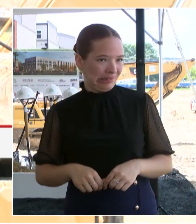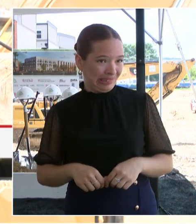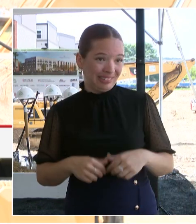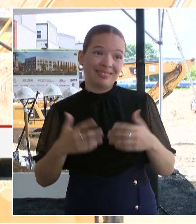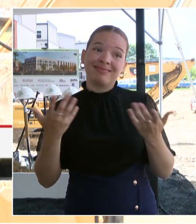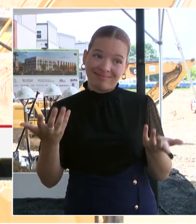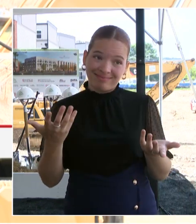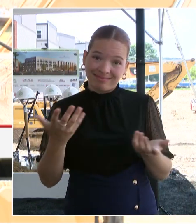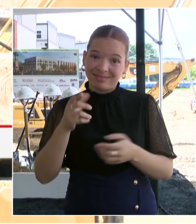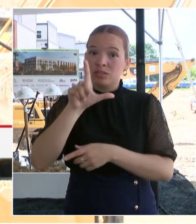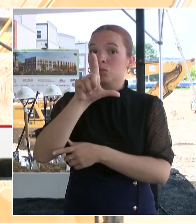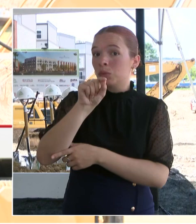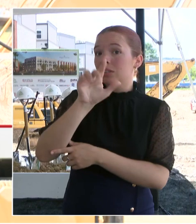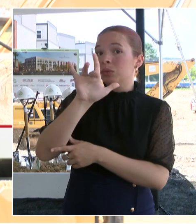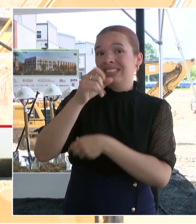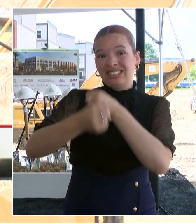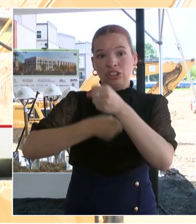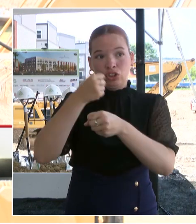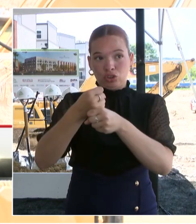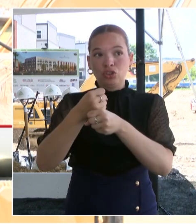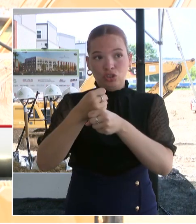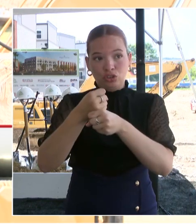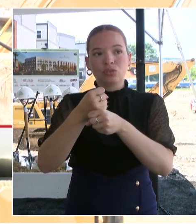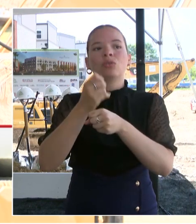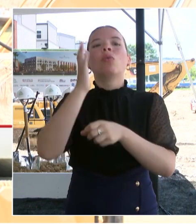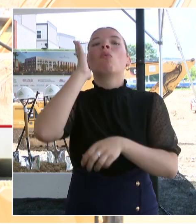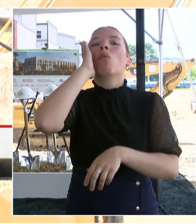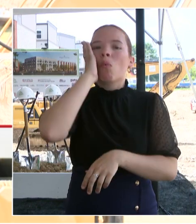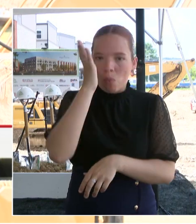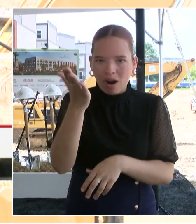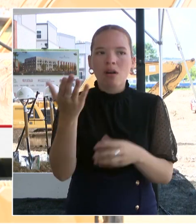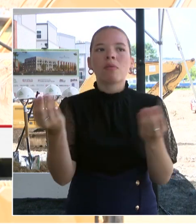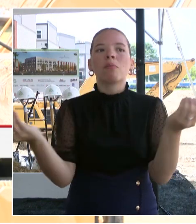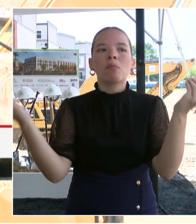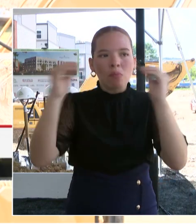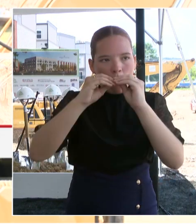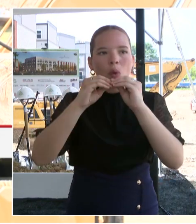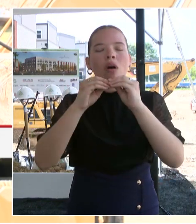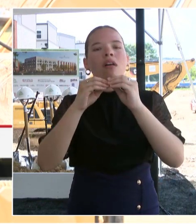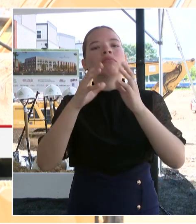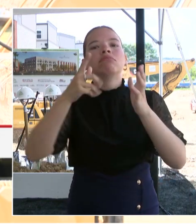beautiful, high-quality housing with all the amenities that they deserve.